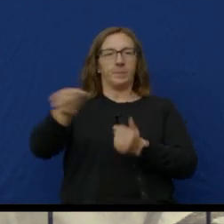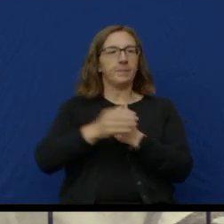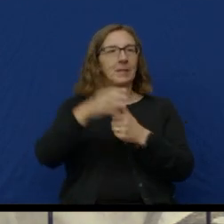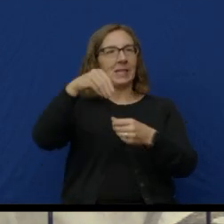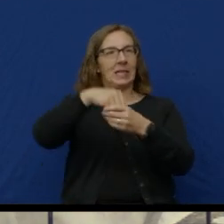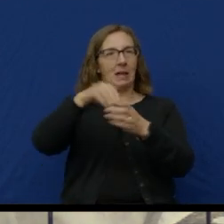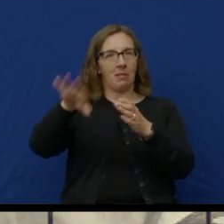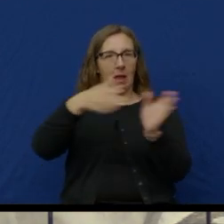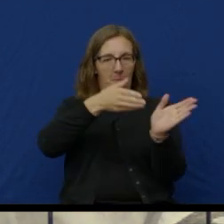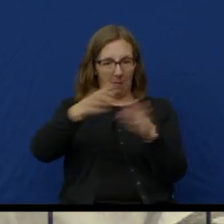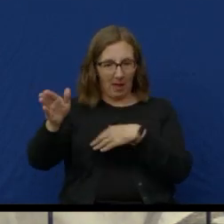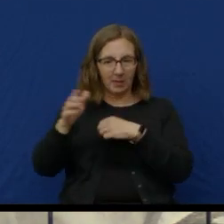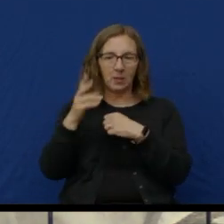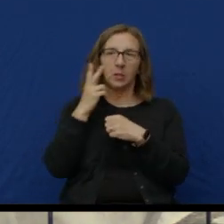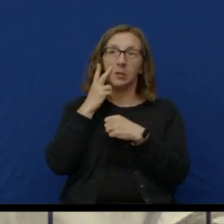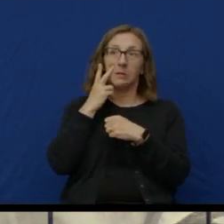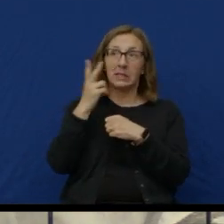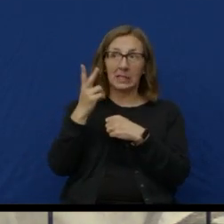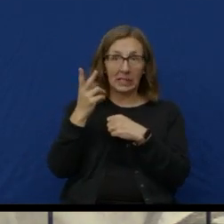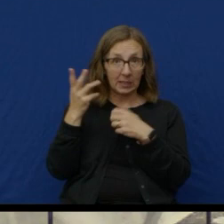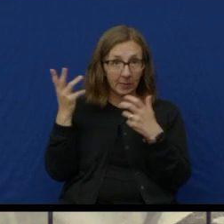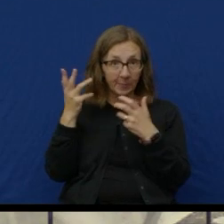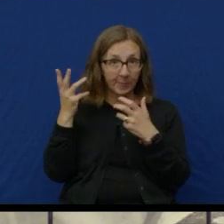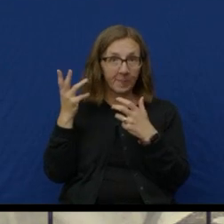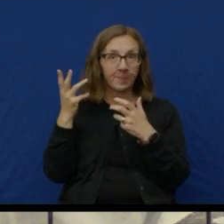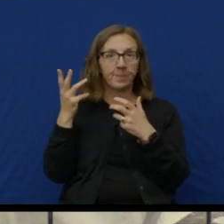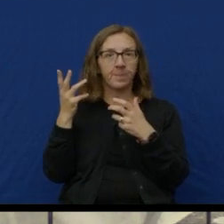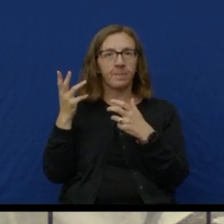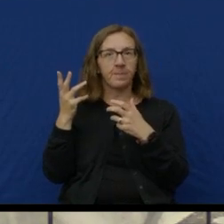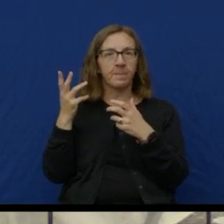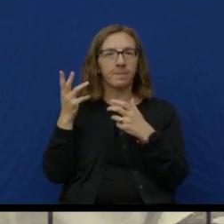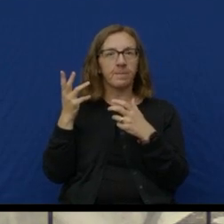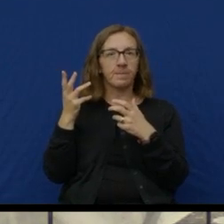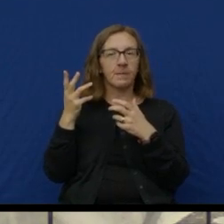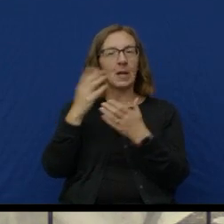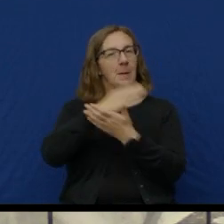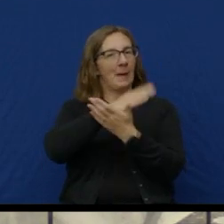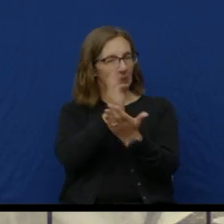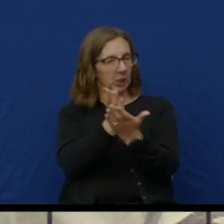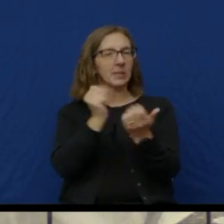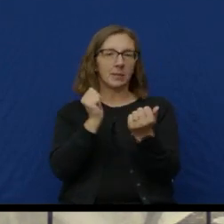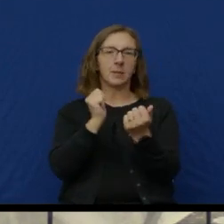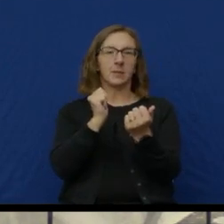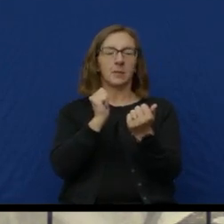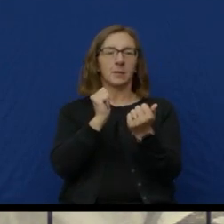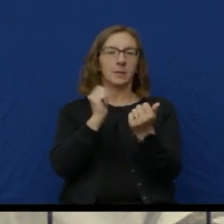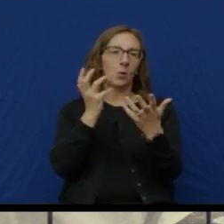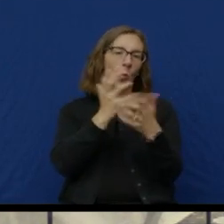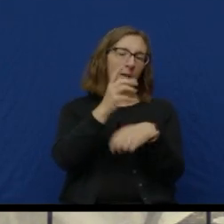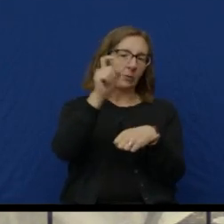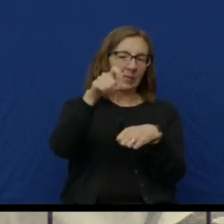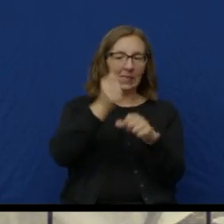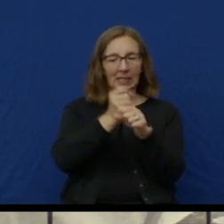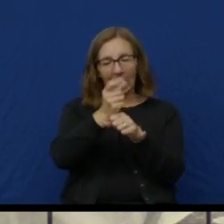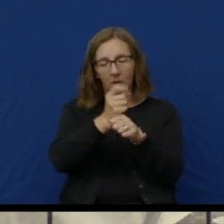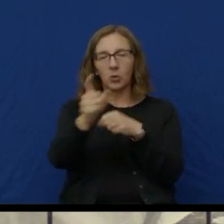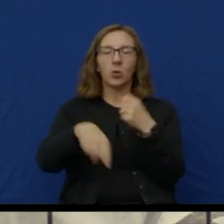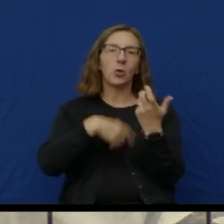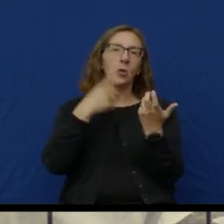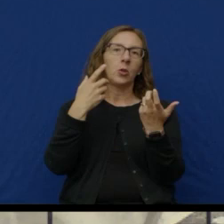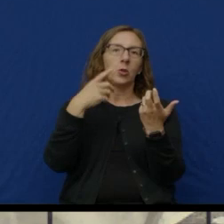that master plan, you will see, and I'll give you some orders of priority, is the budget that lays out what's needed annually and over 6